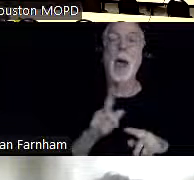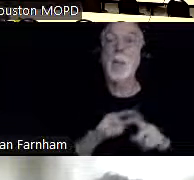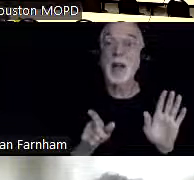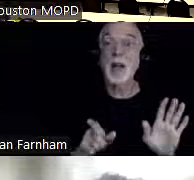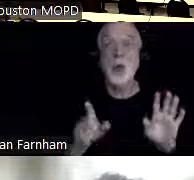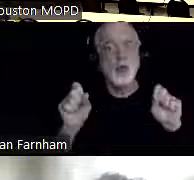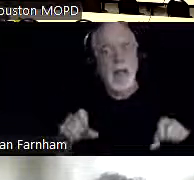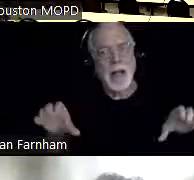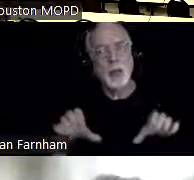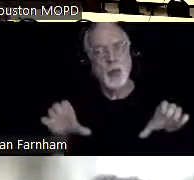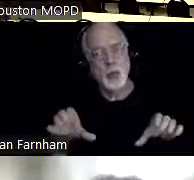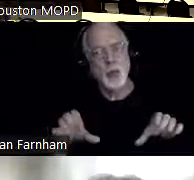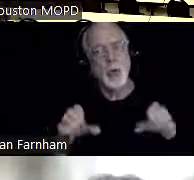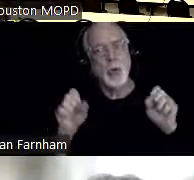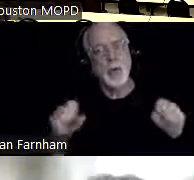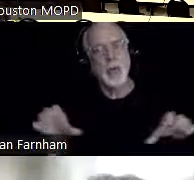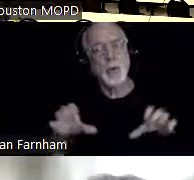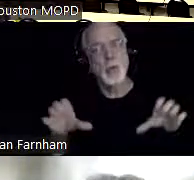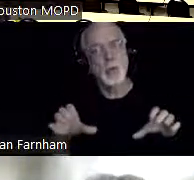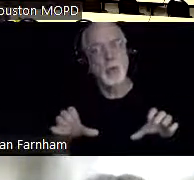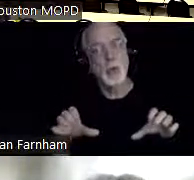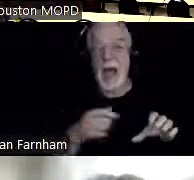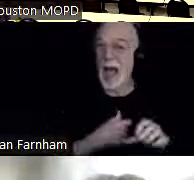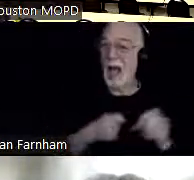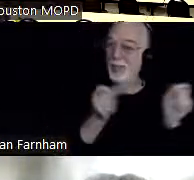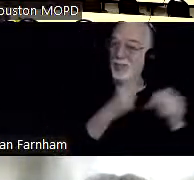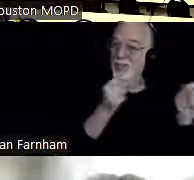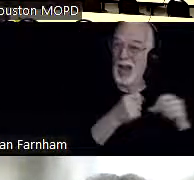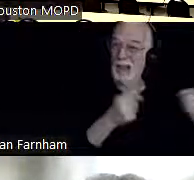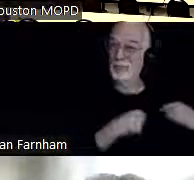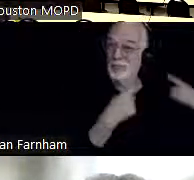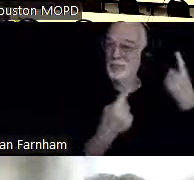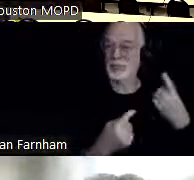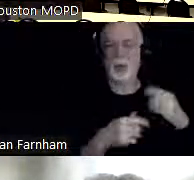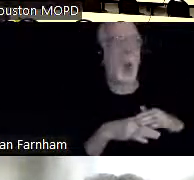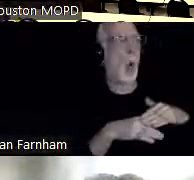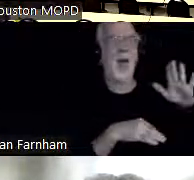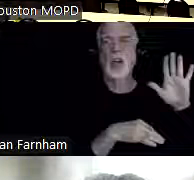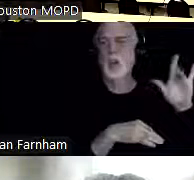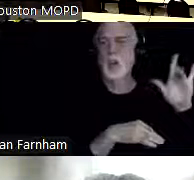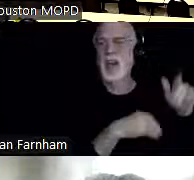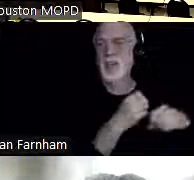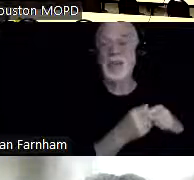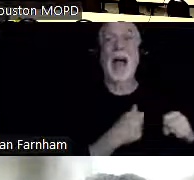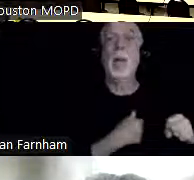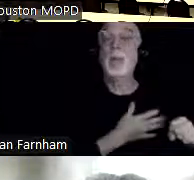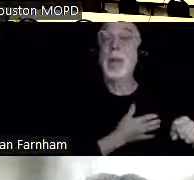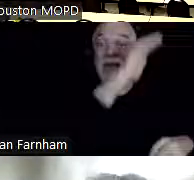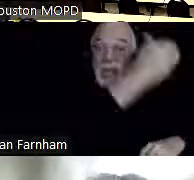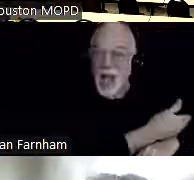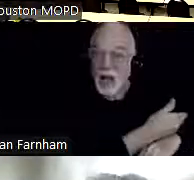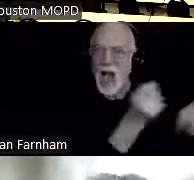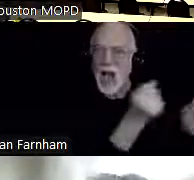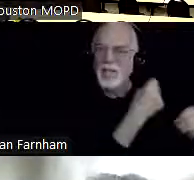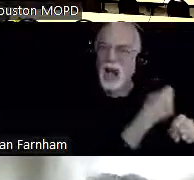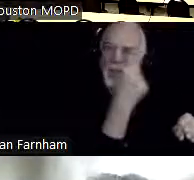doable. Right? I have been fighting for over 25 years. I started fighting for my son. I fight for each individual,